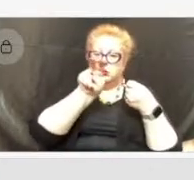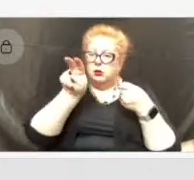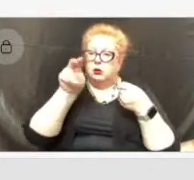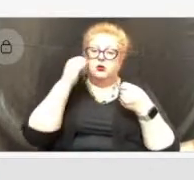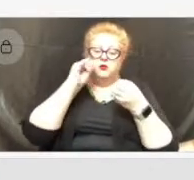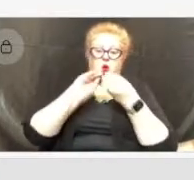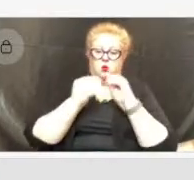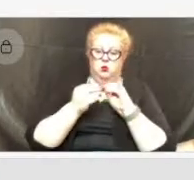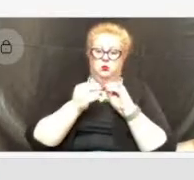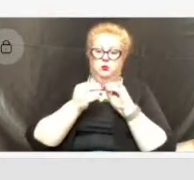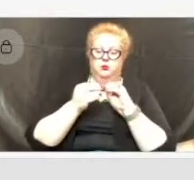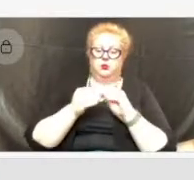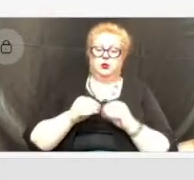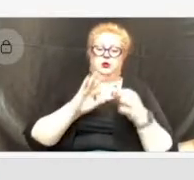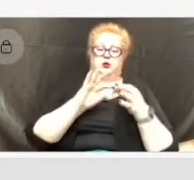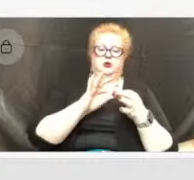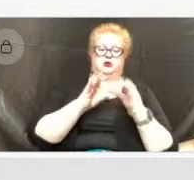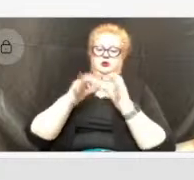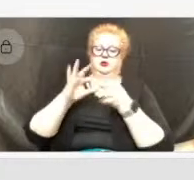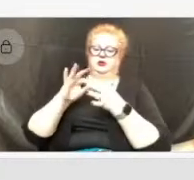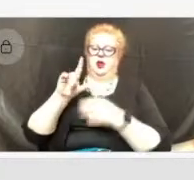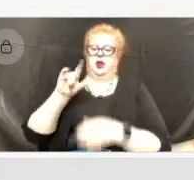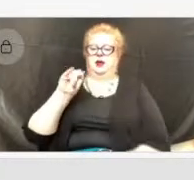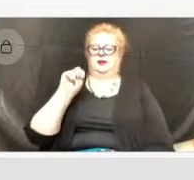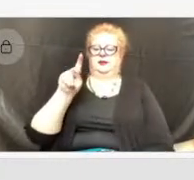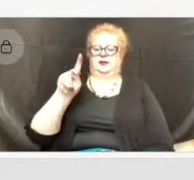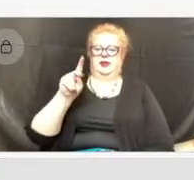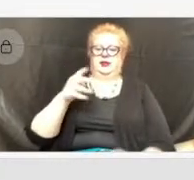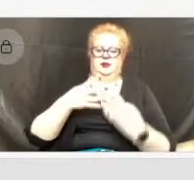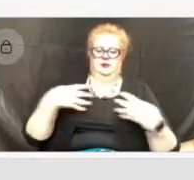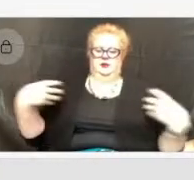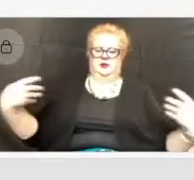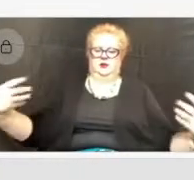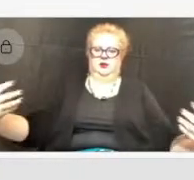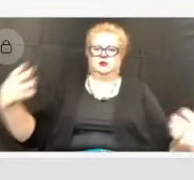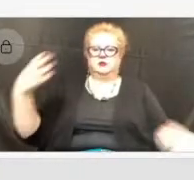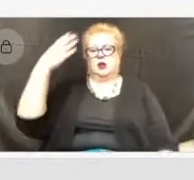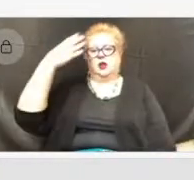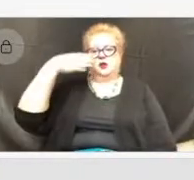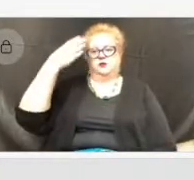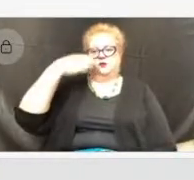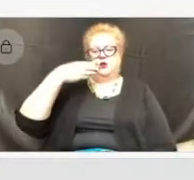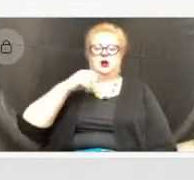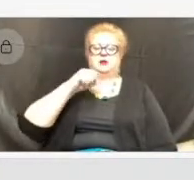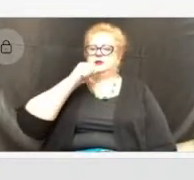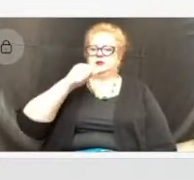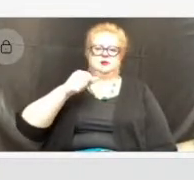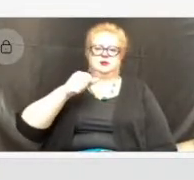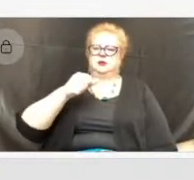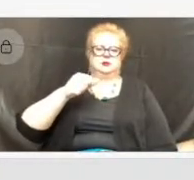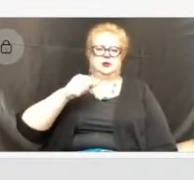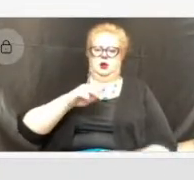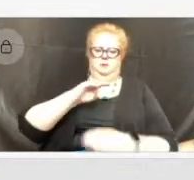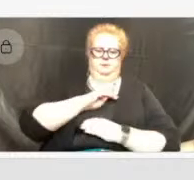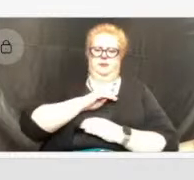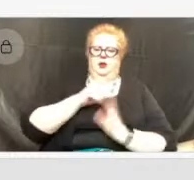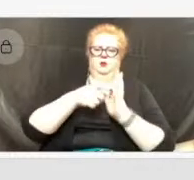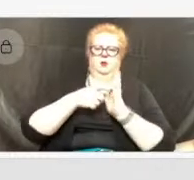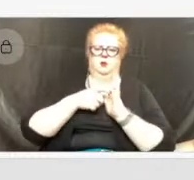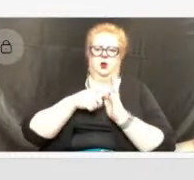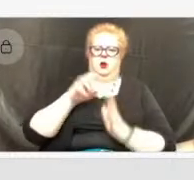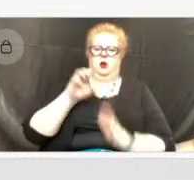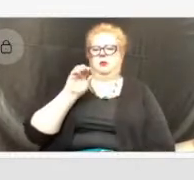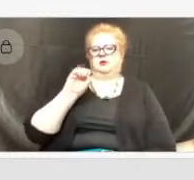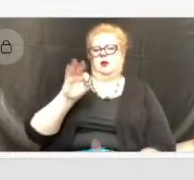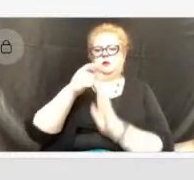The chain link fence in the front of the house does not meet the requirements for the ordinance for